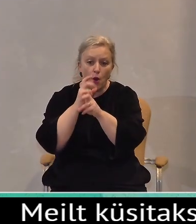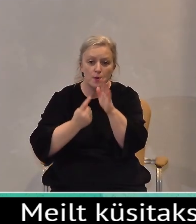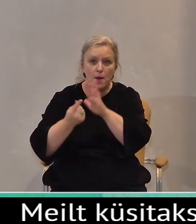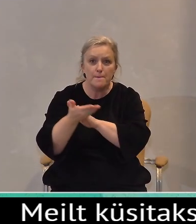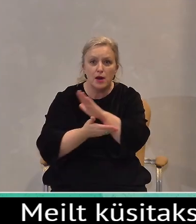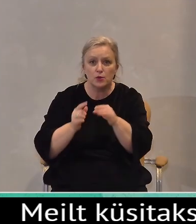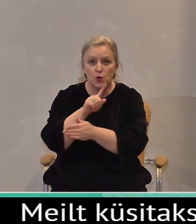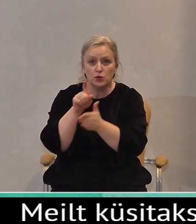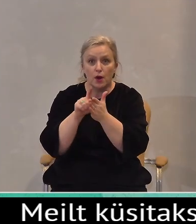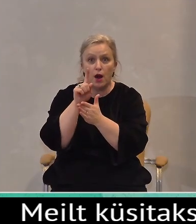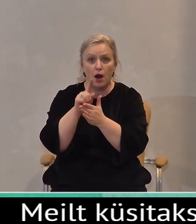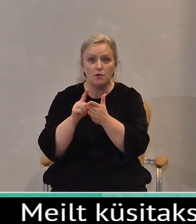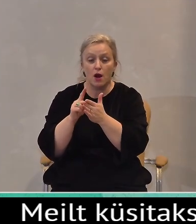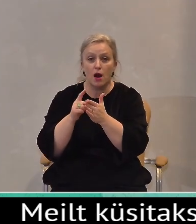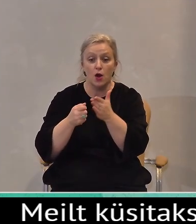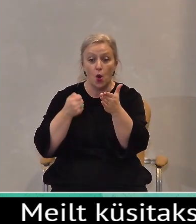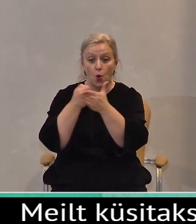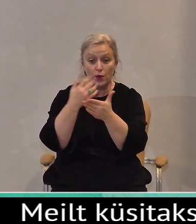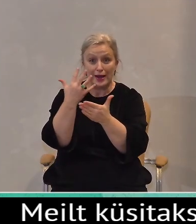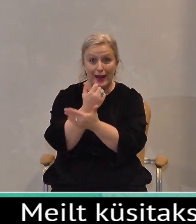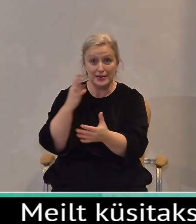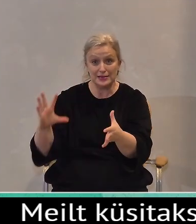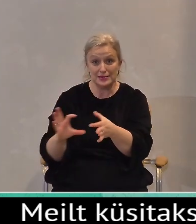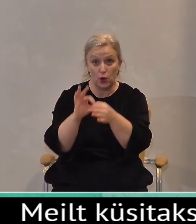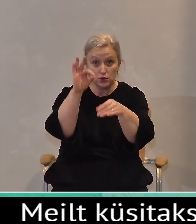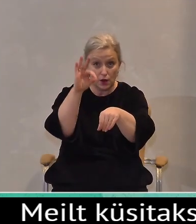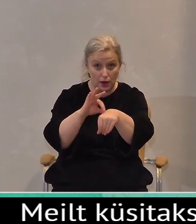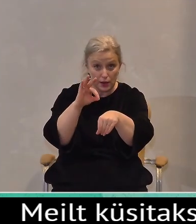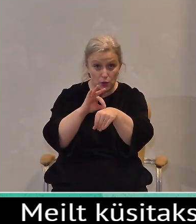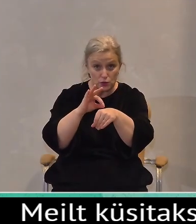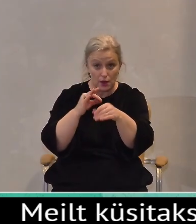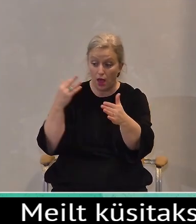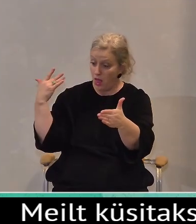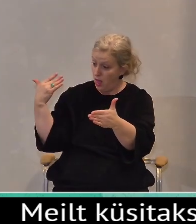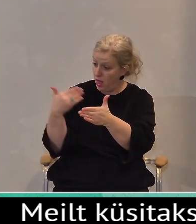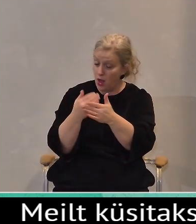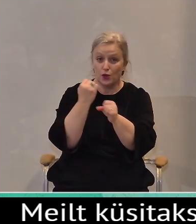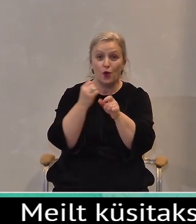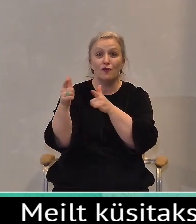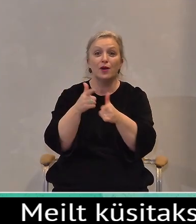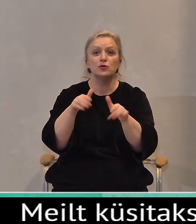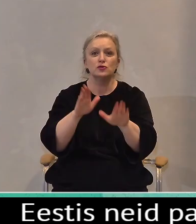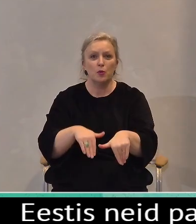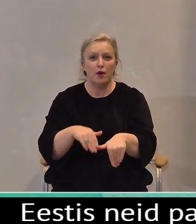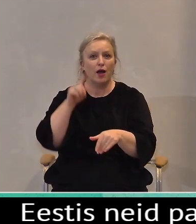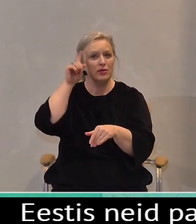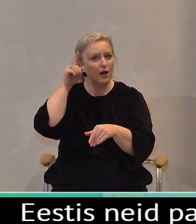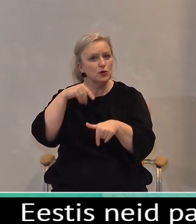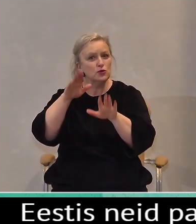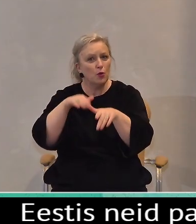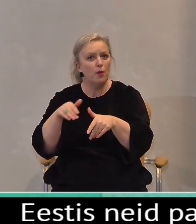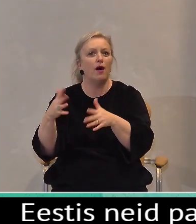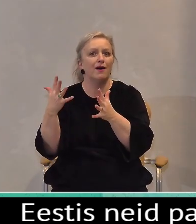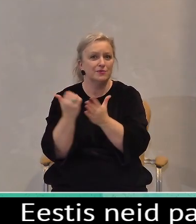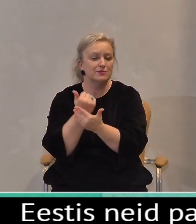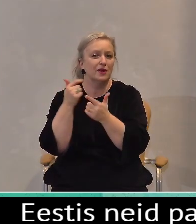with a more basic question, researching the TCF4 gene. But by the time the disease was